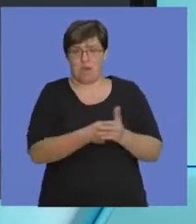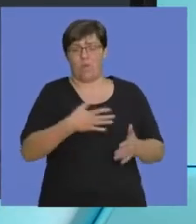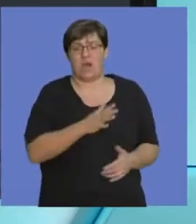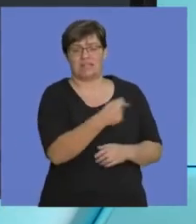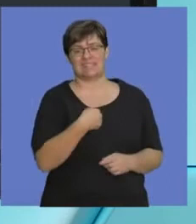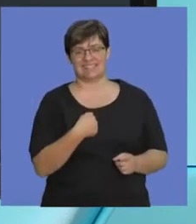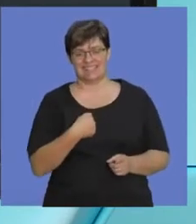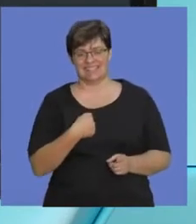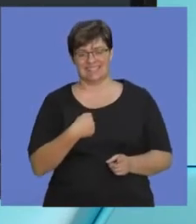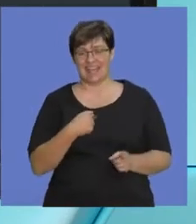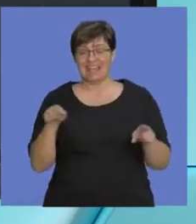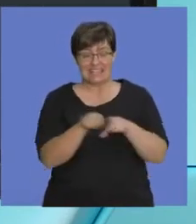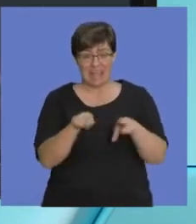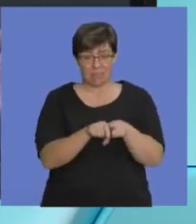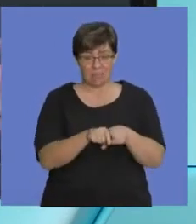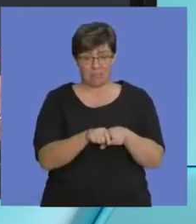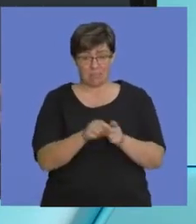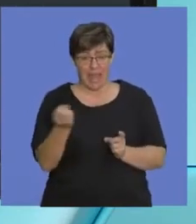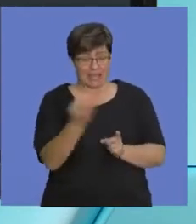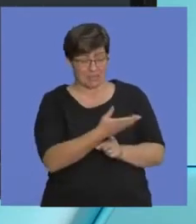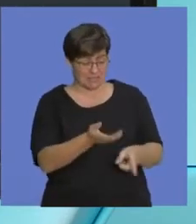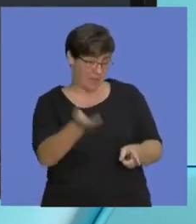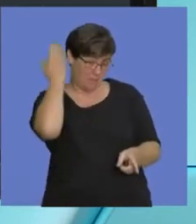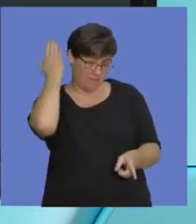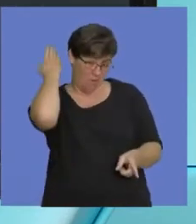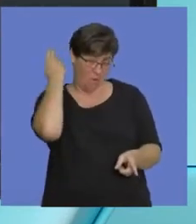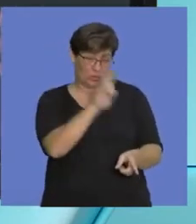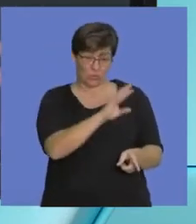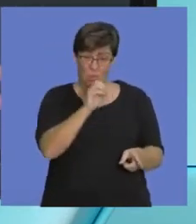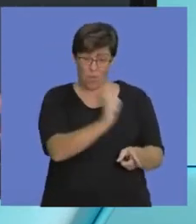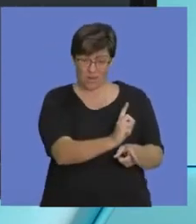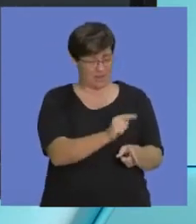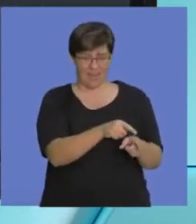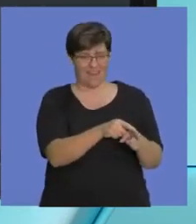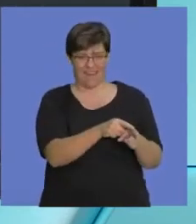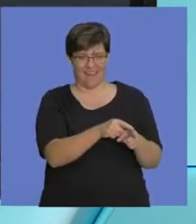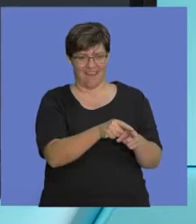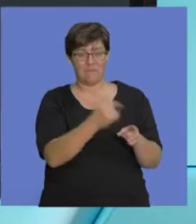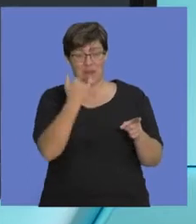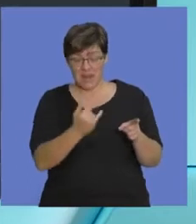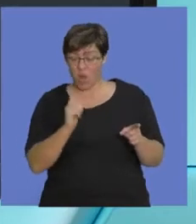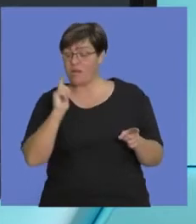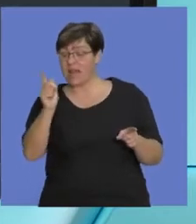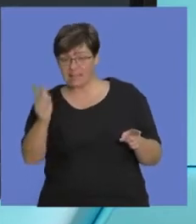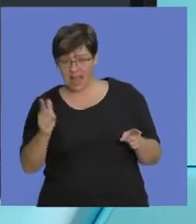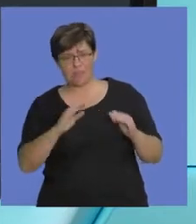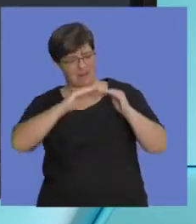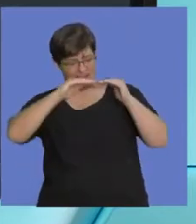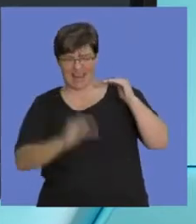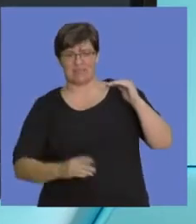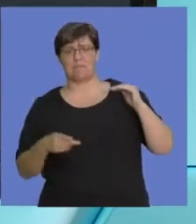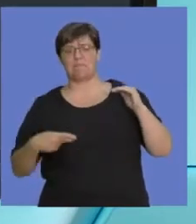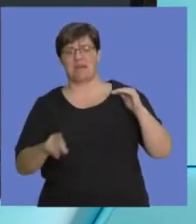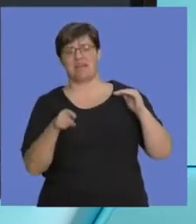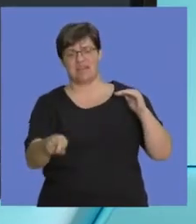moment, definitely it will not be the same as it was when it was in 2001 when I was buying the car. It will be